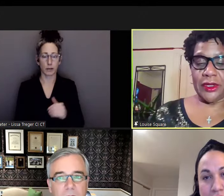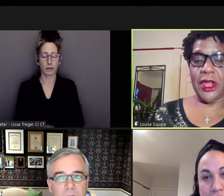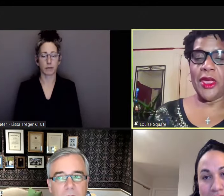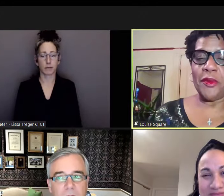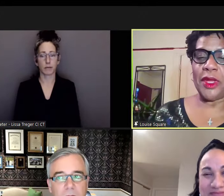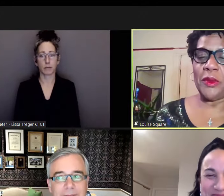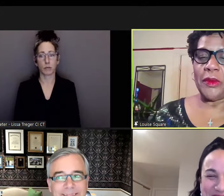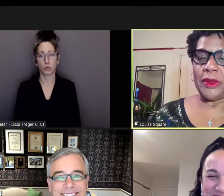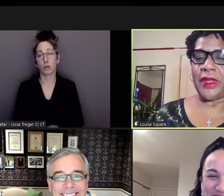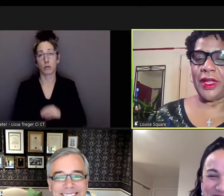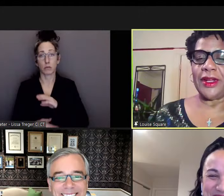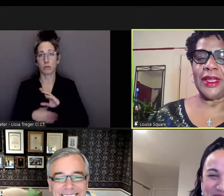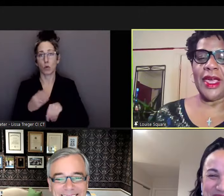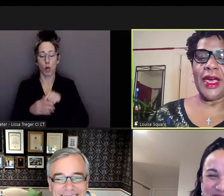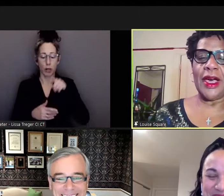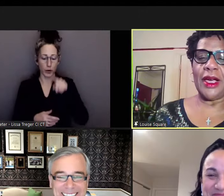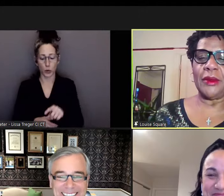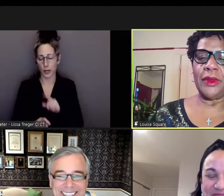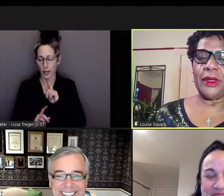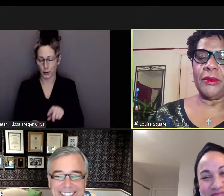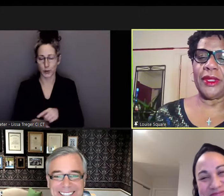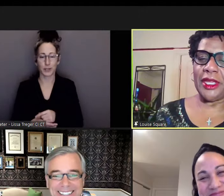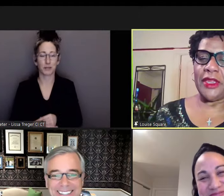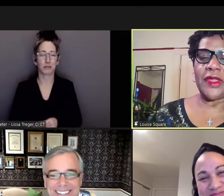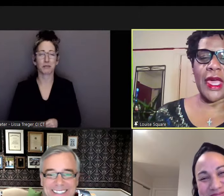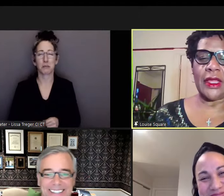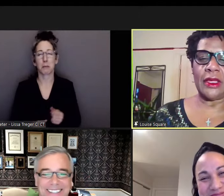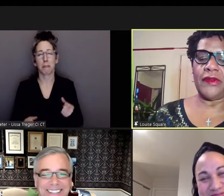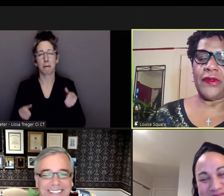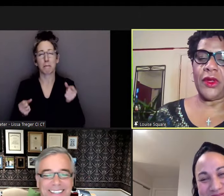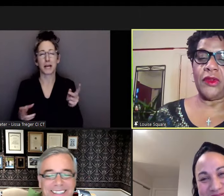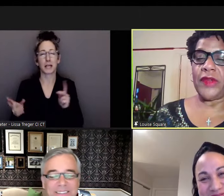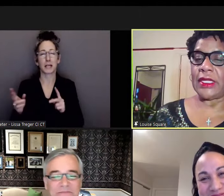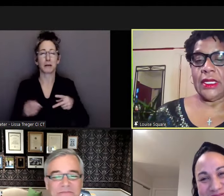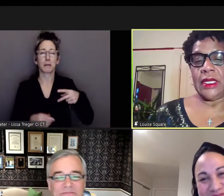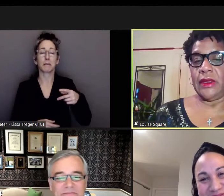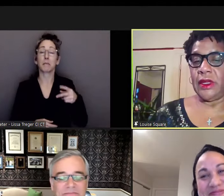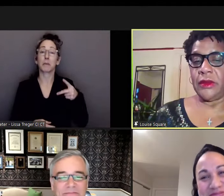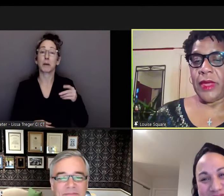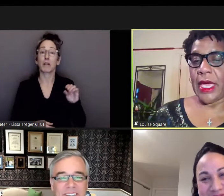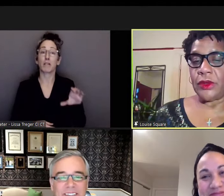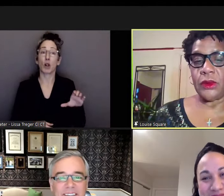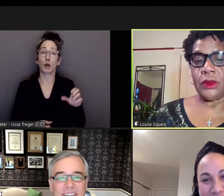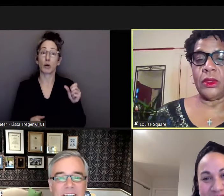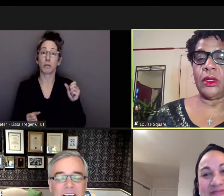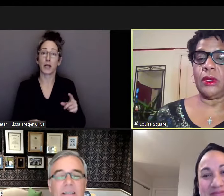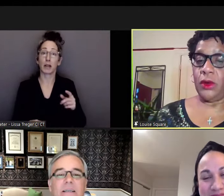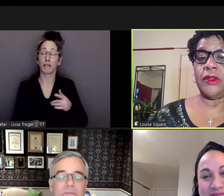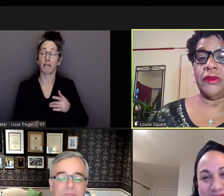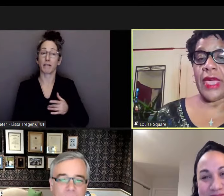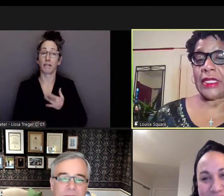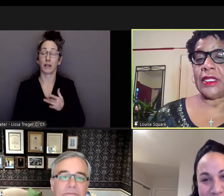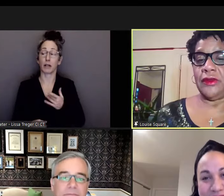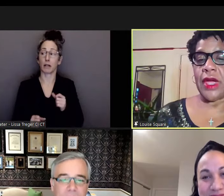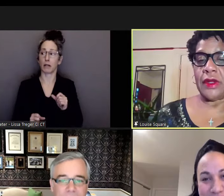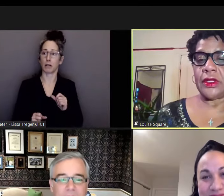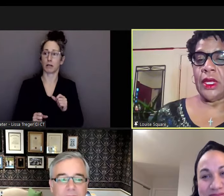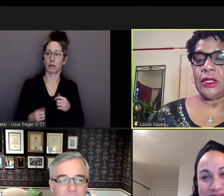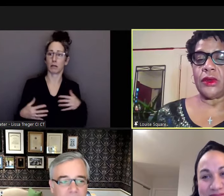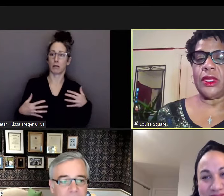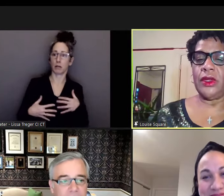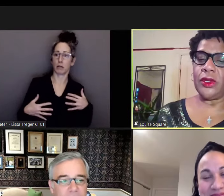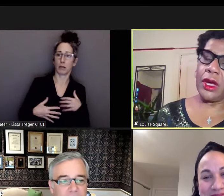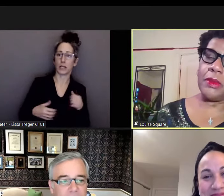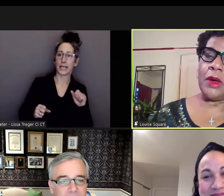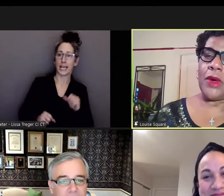all of you can answer it. Many people of color believe that the COVID vaccine can give them actual COVID vaccine